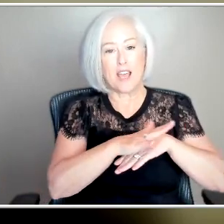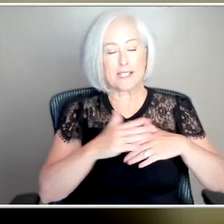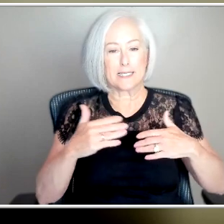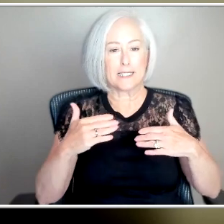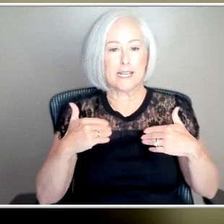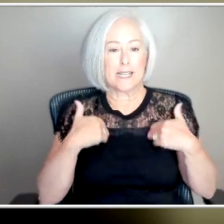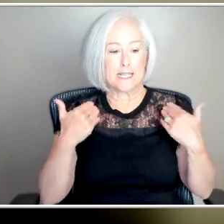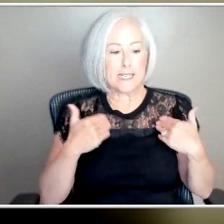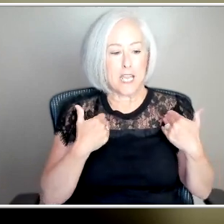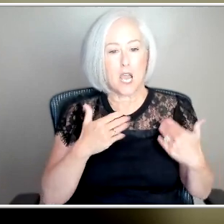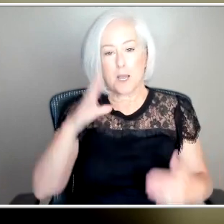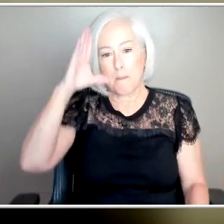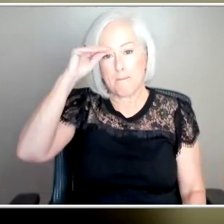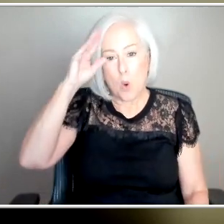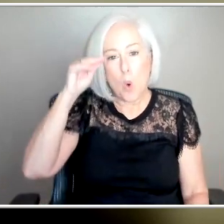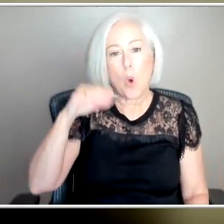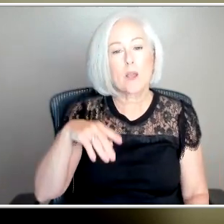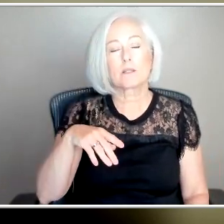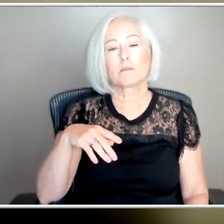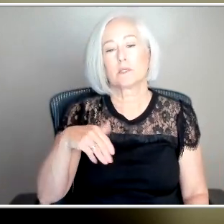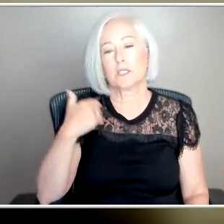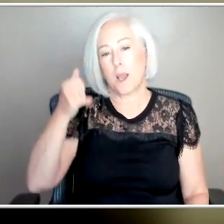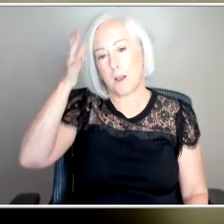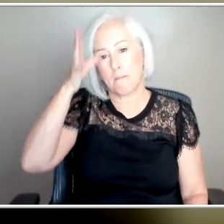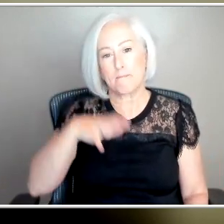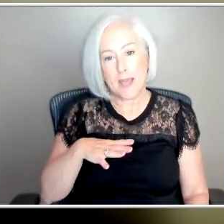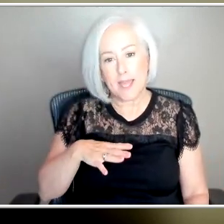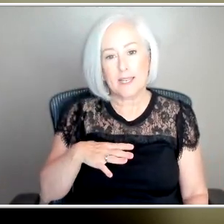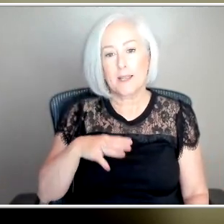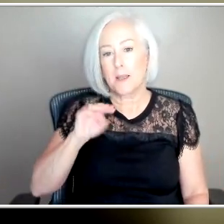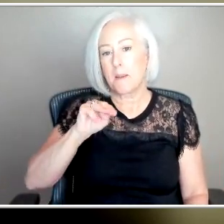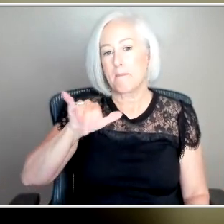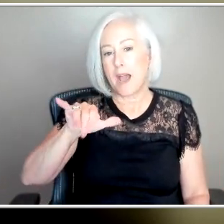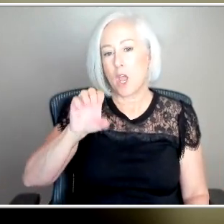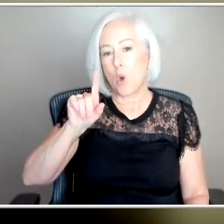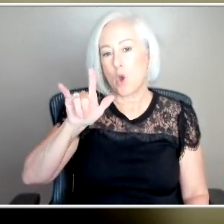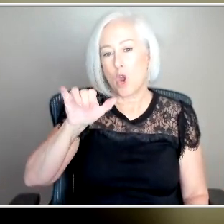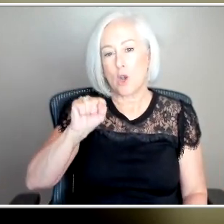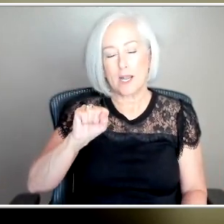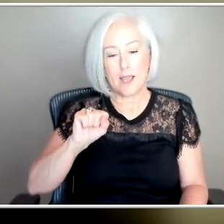young men. But again, the myocarditis really is a mild